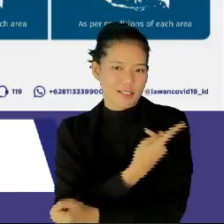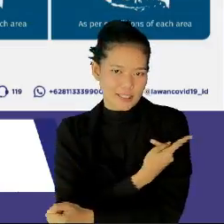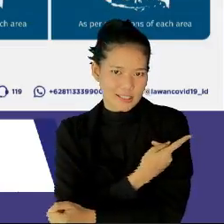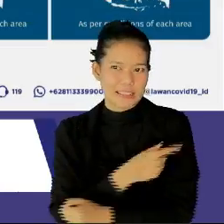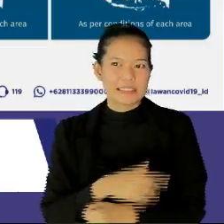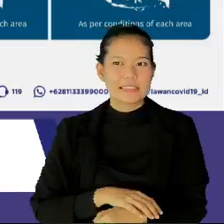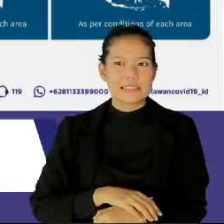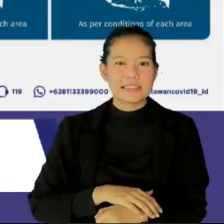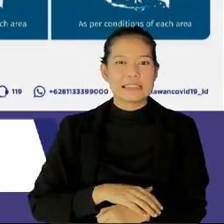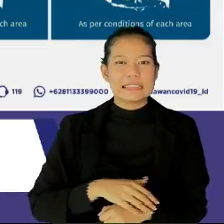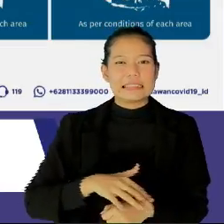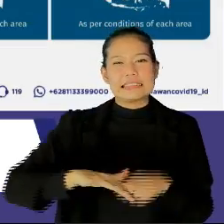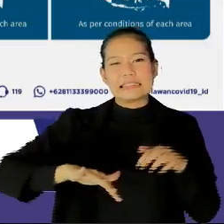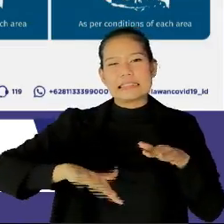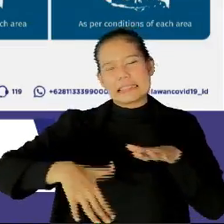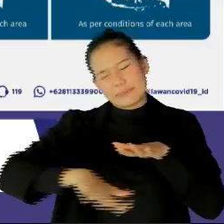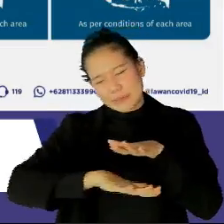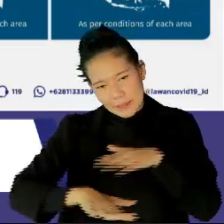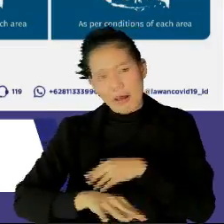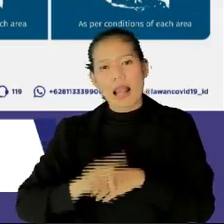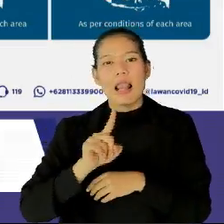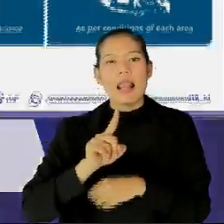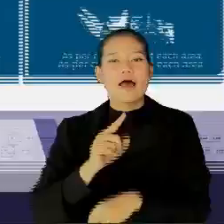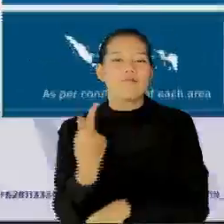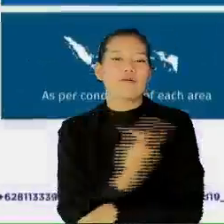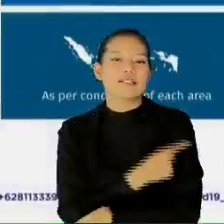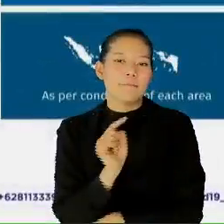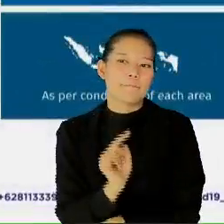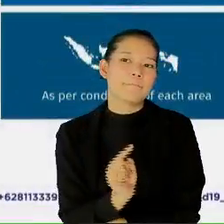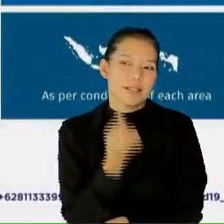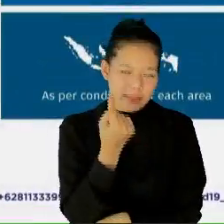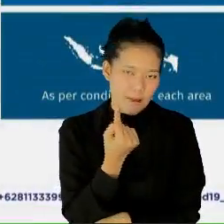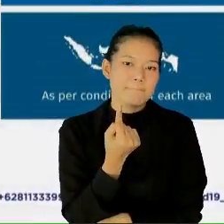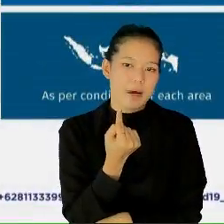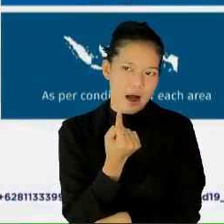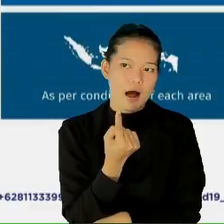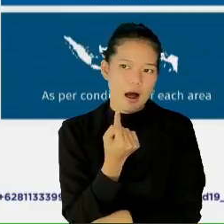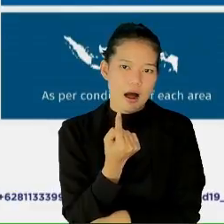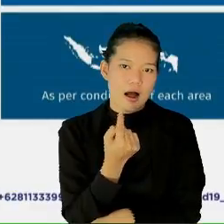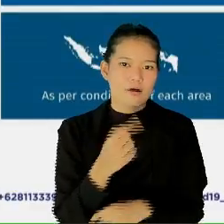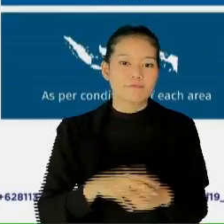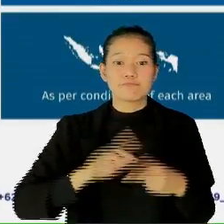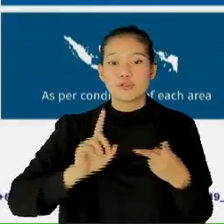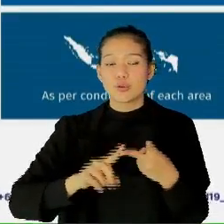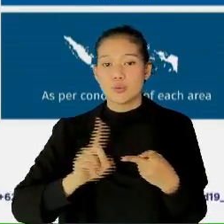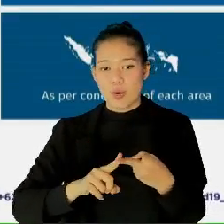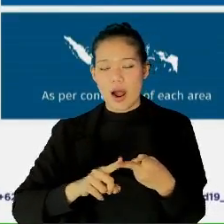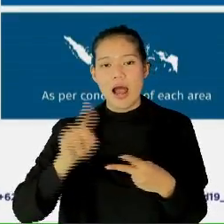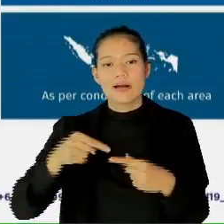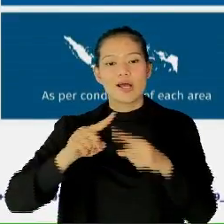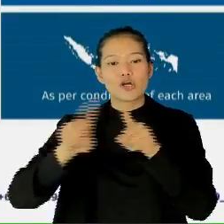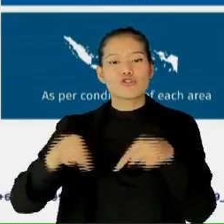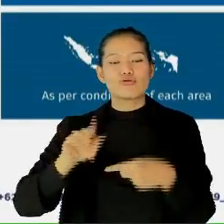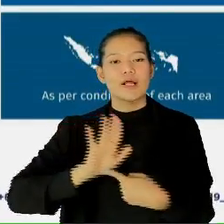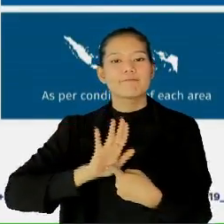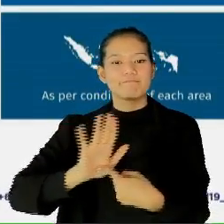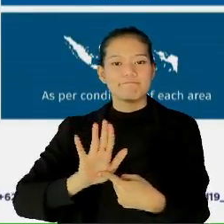at least the first dose, as a screening method given that travel has been classified as a